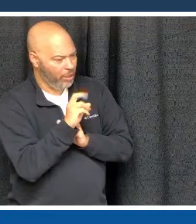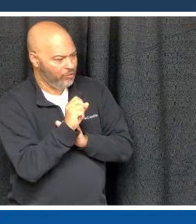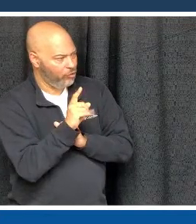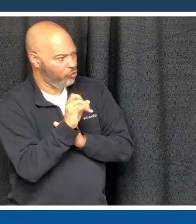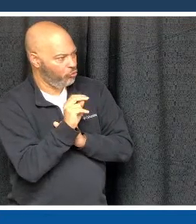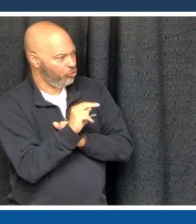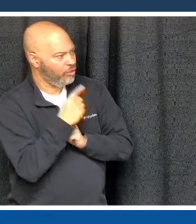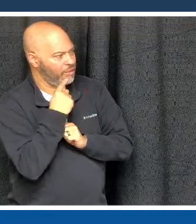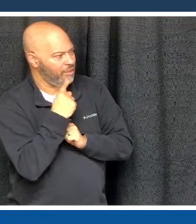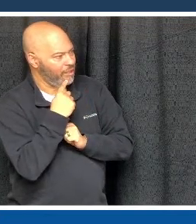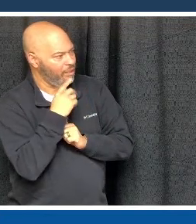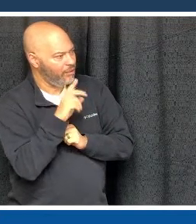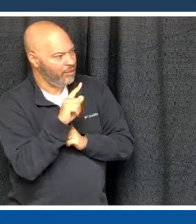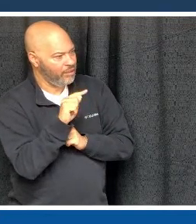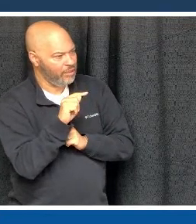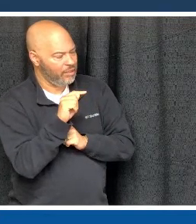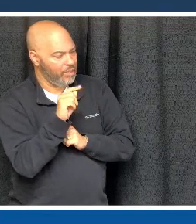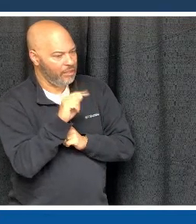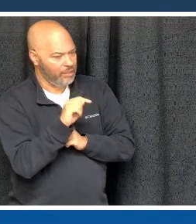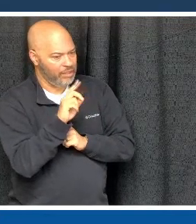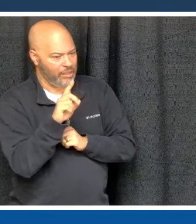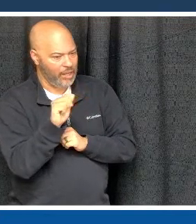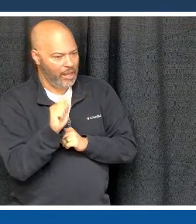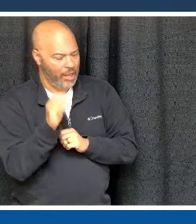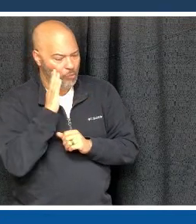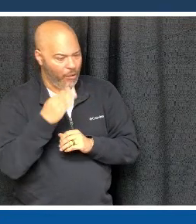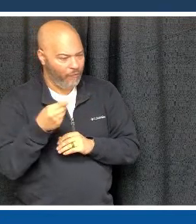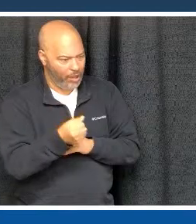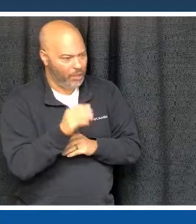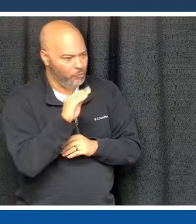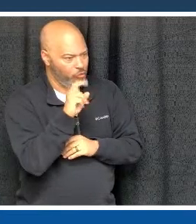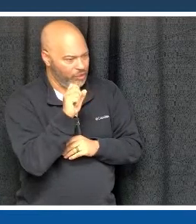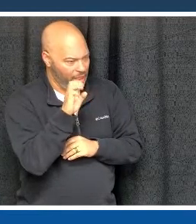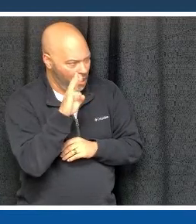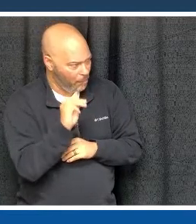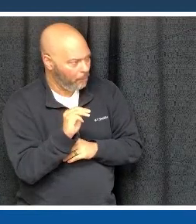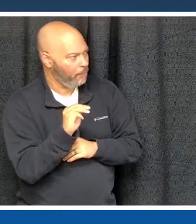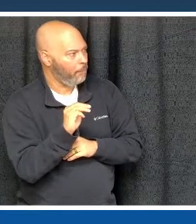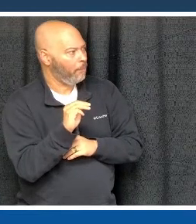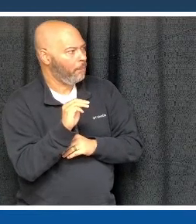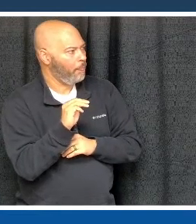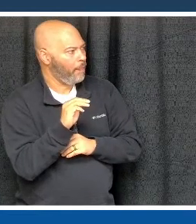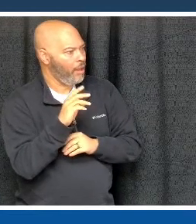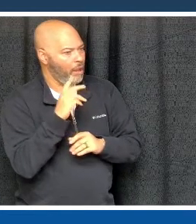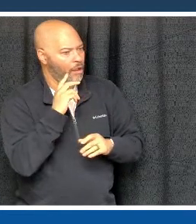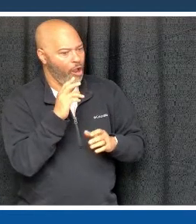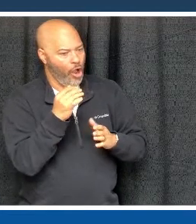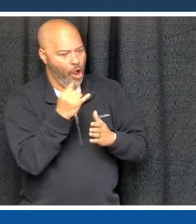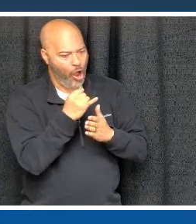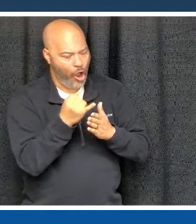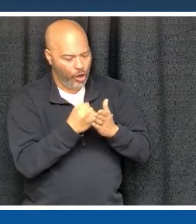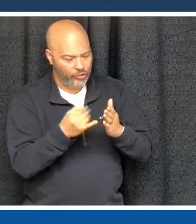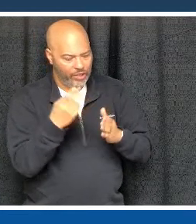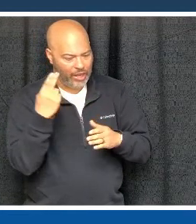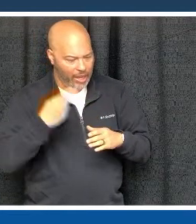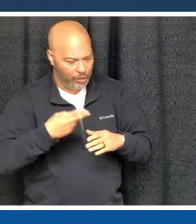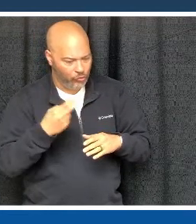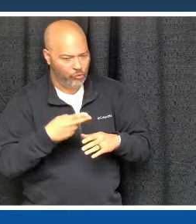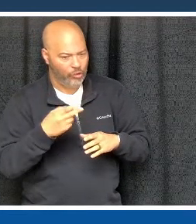that says that the TDA is gonna fund the museum, the, Arts and Heritage, and the